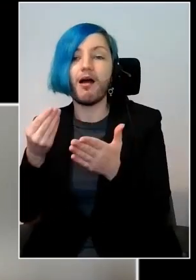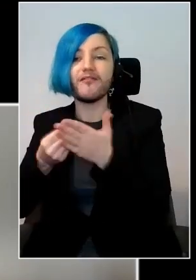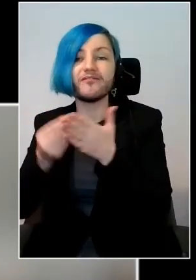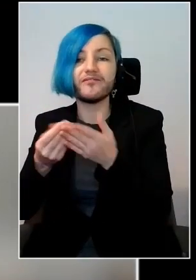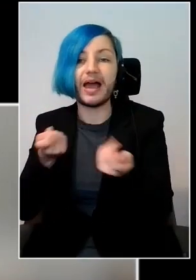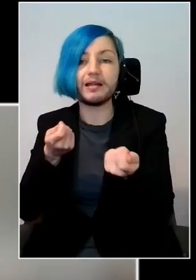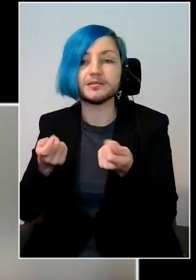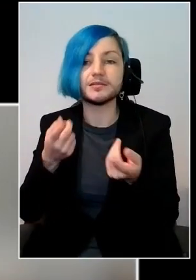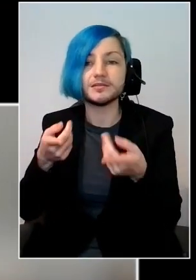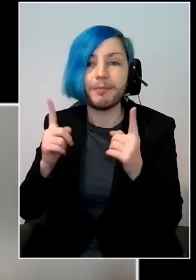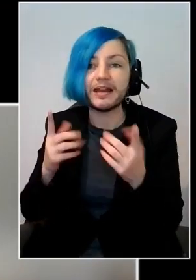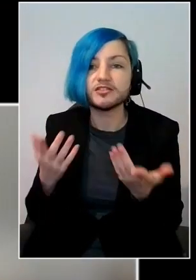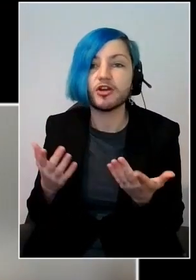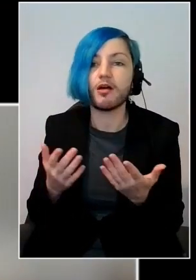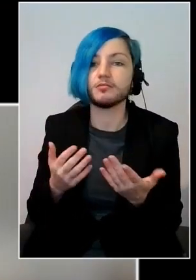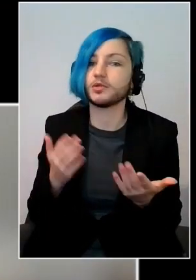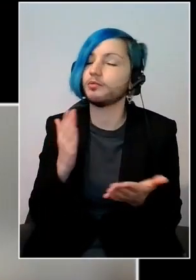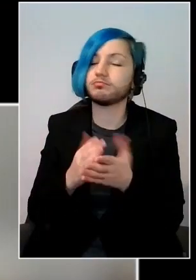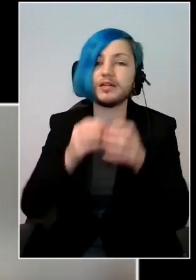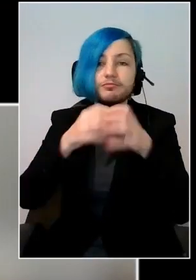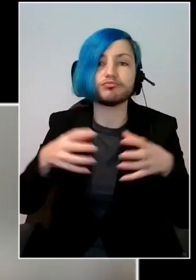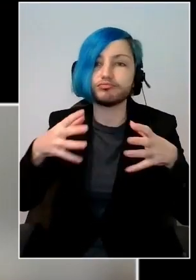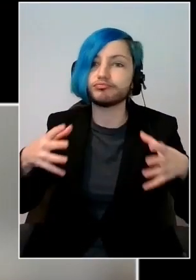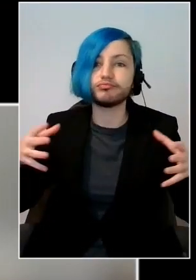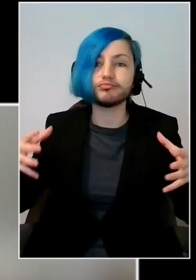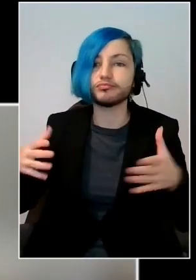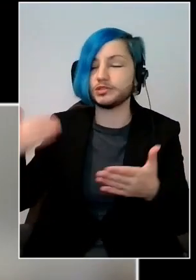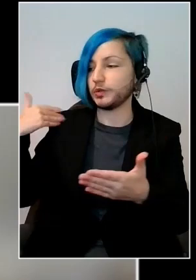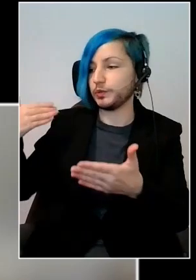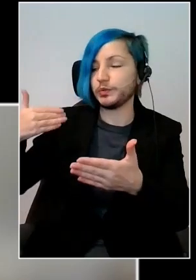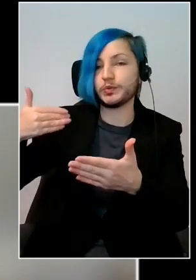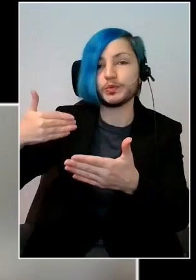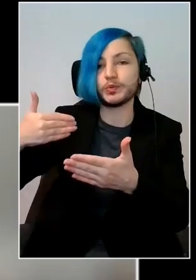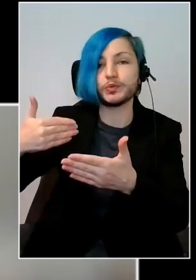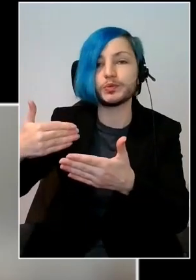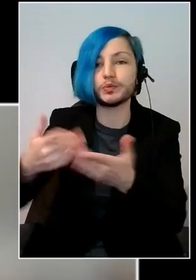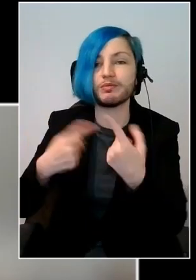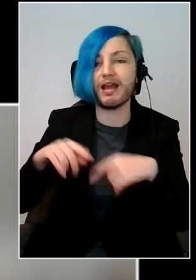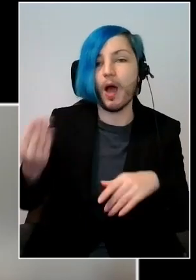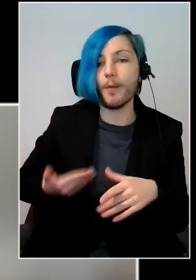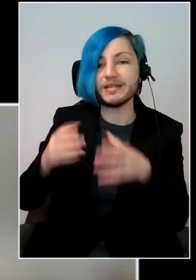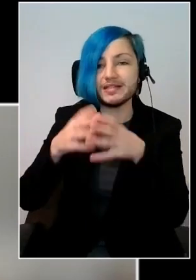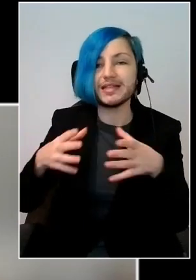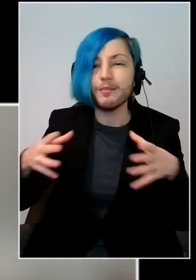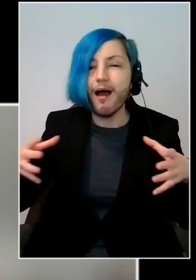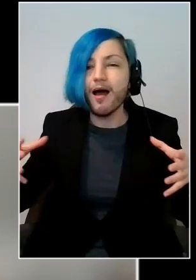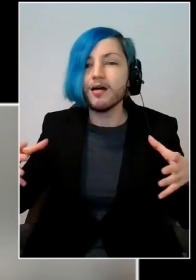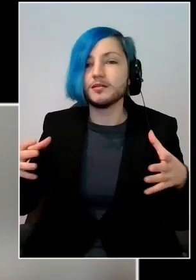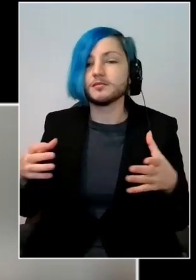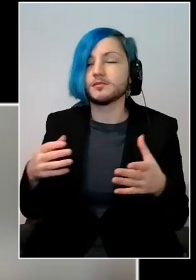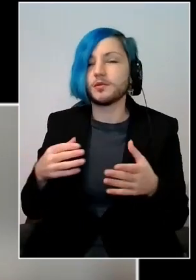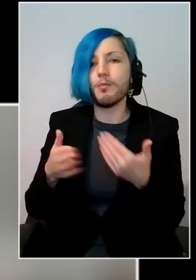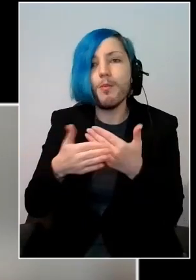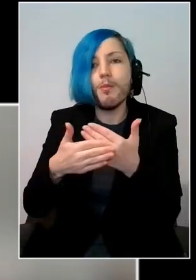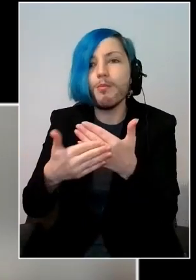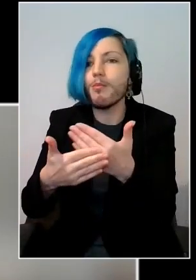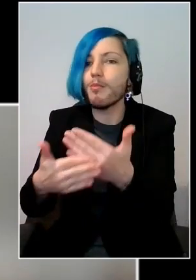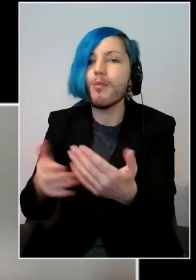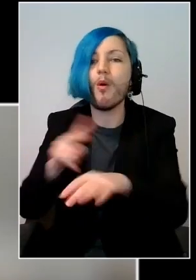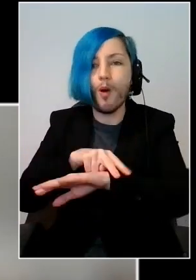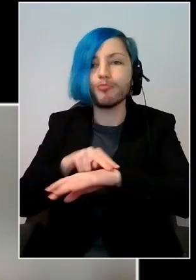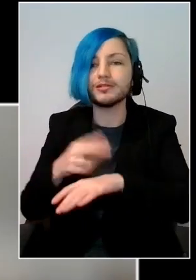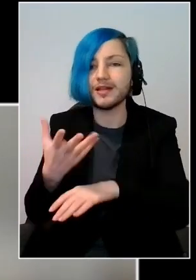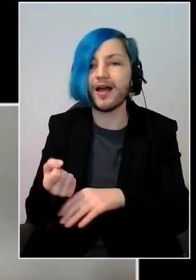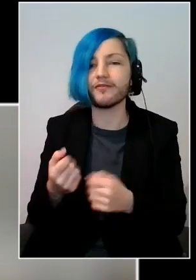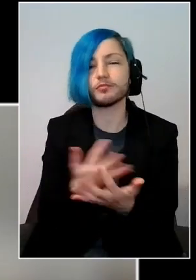it's just expanding as the years go on and as our business expands as well. We've got lots of